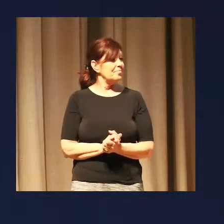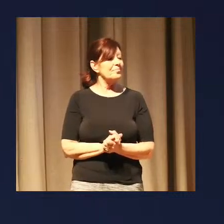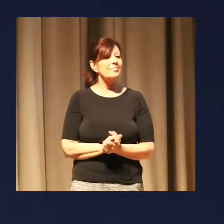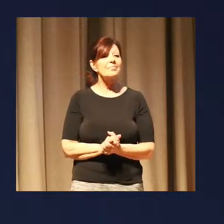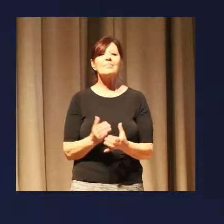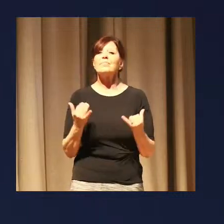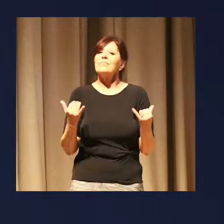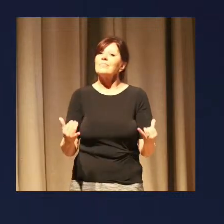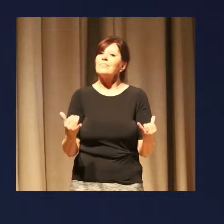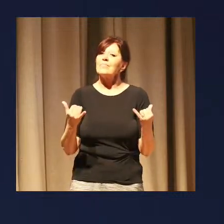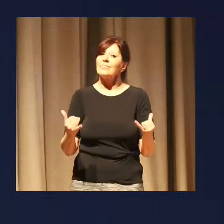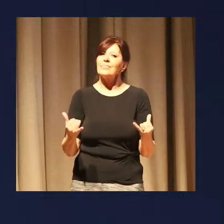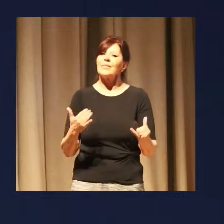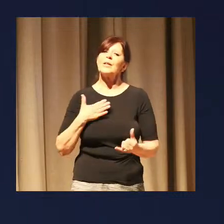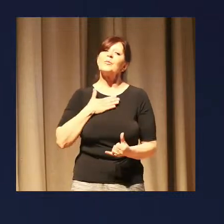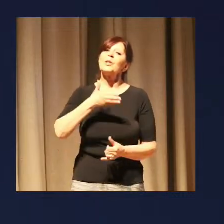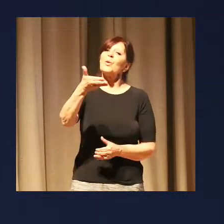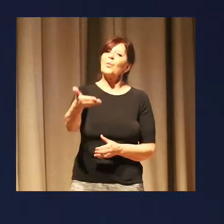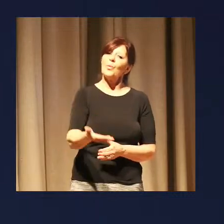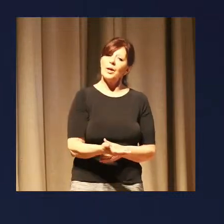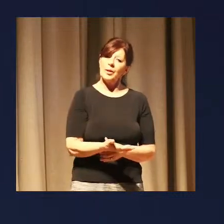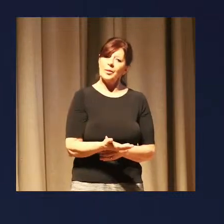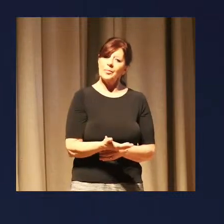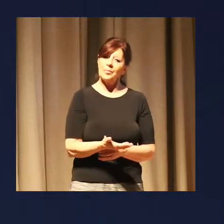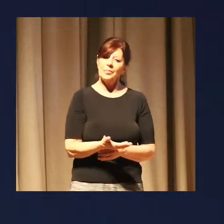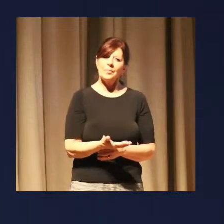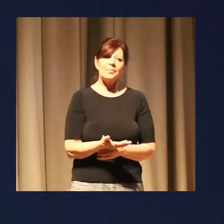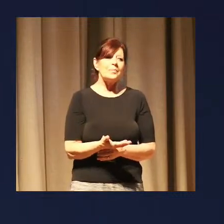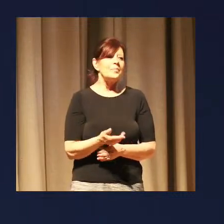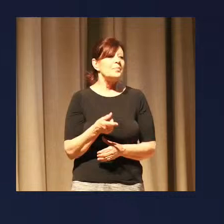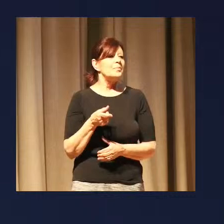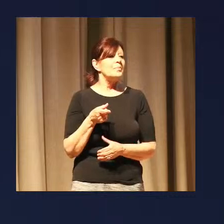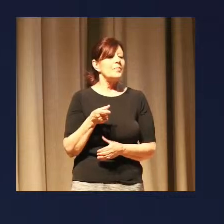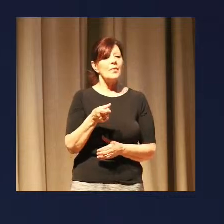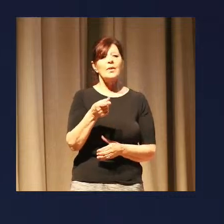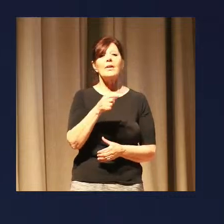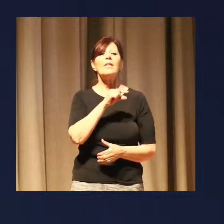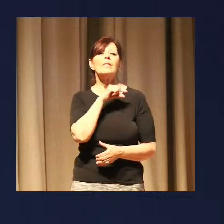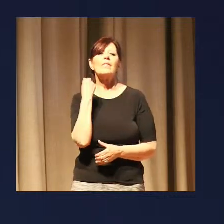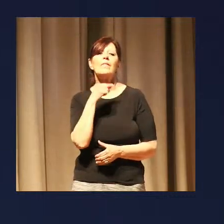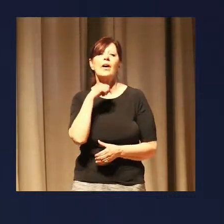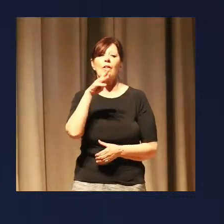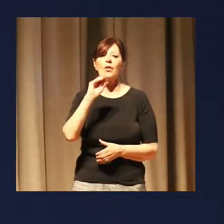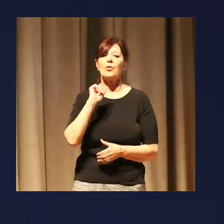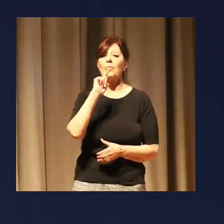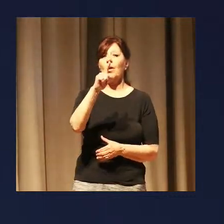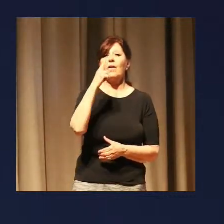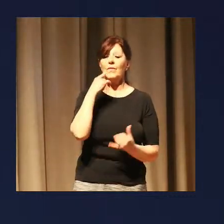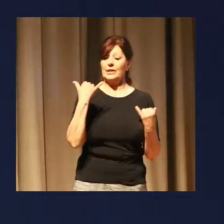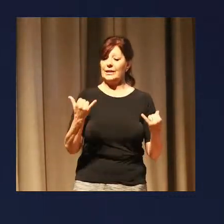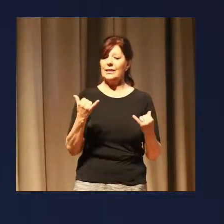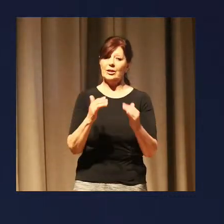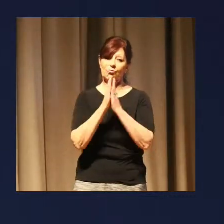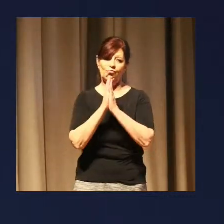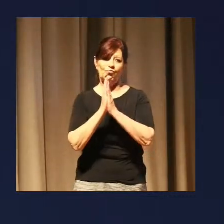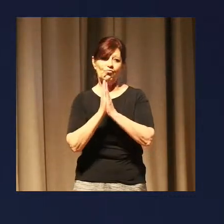At this time, won't you please welcome me in joining Father Paul Seil for today's